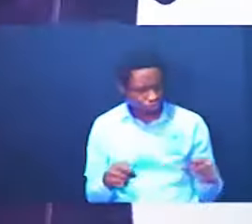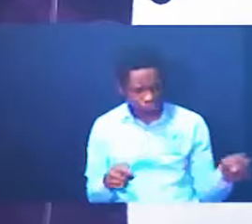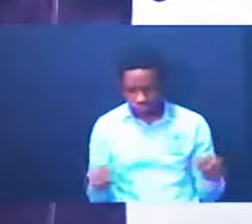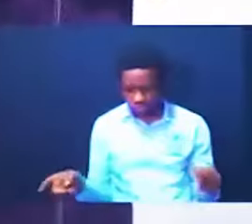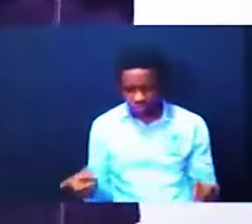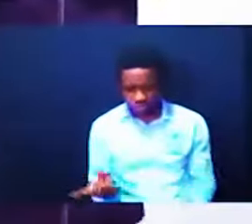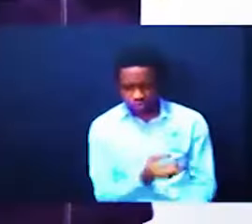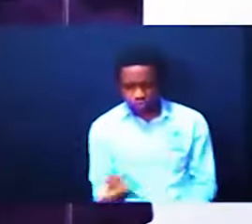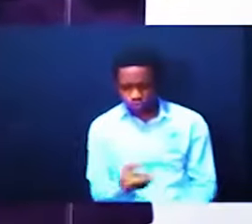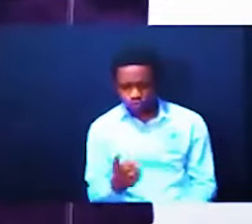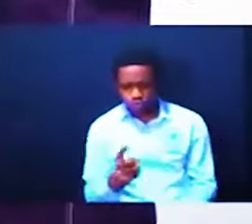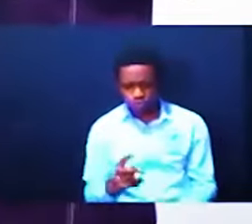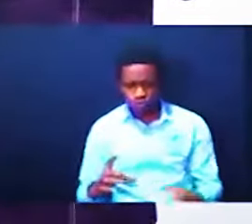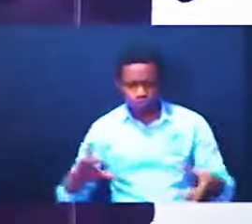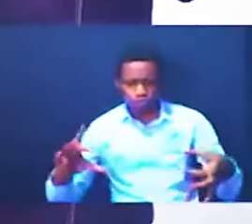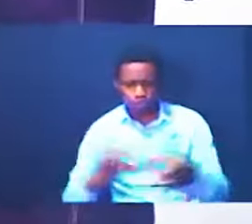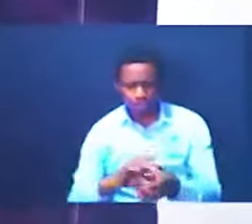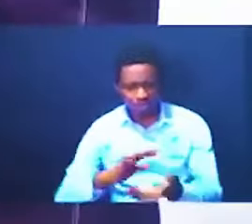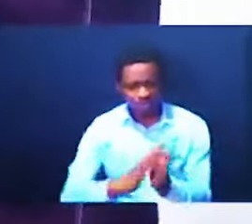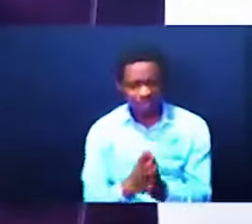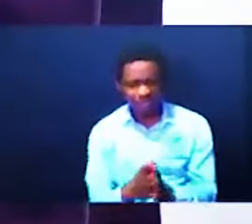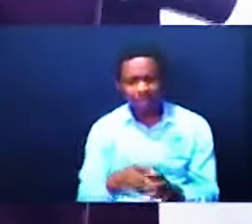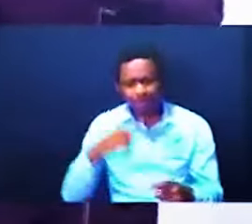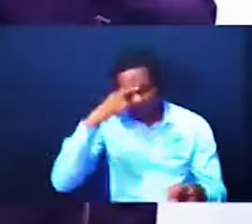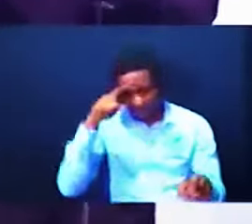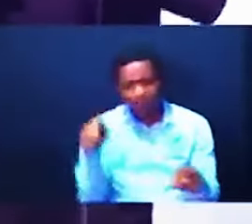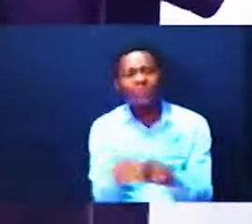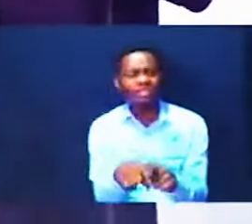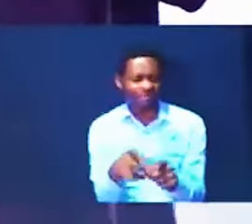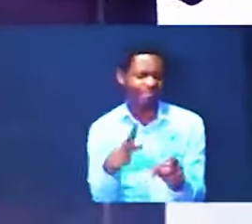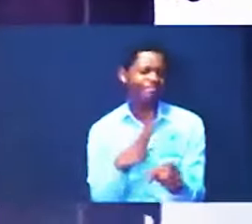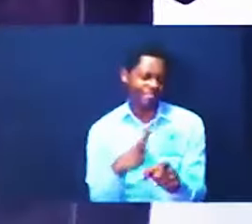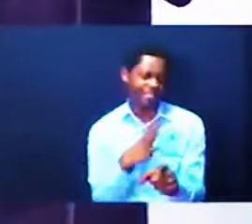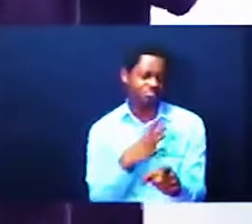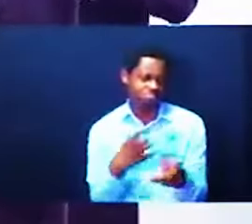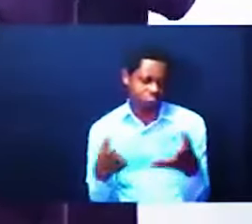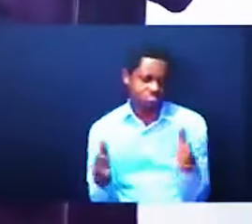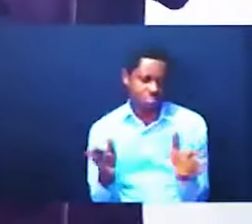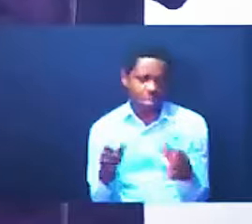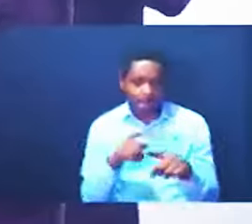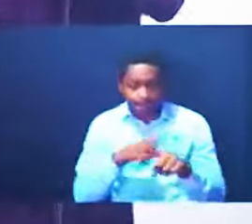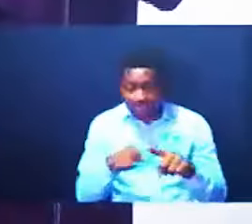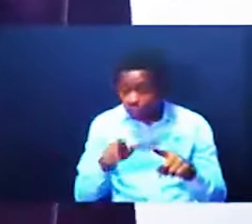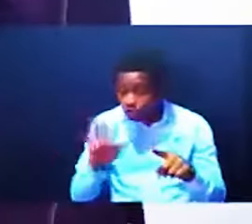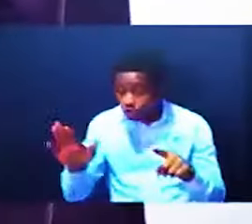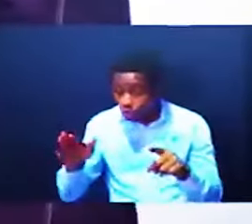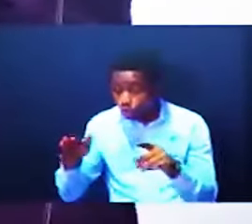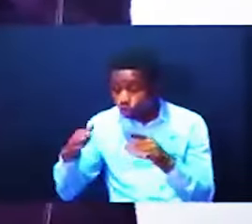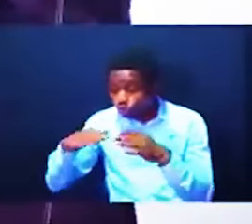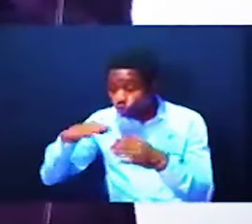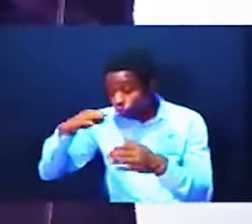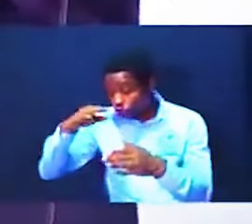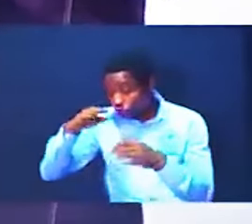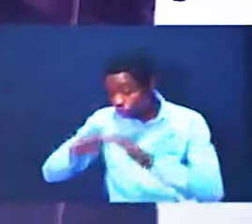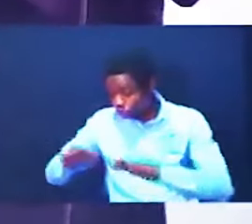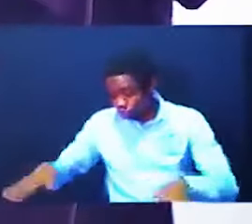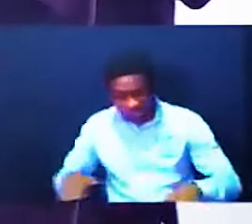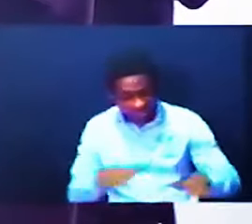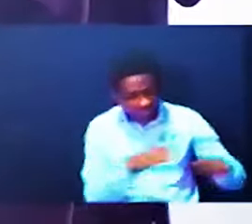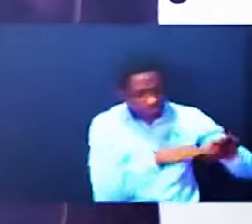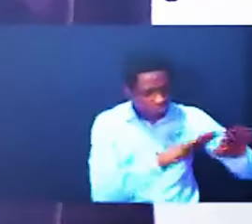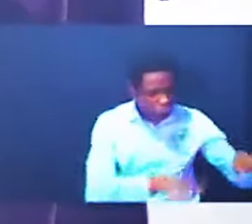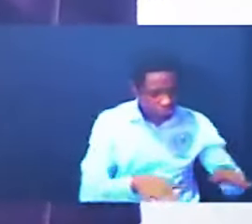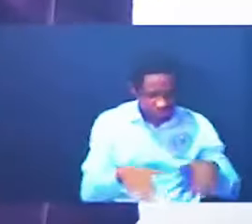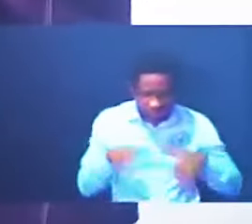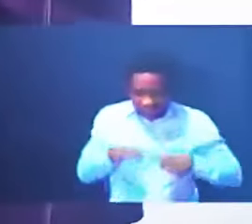but not their descendants. One Ben, you know, can't bomb come a year, and you so I said for the moment to one said that. No, no,